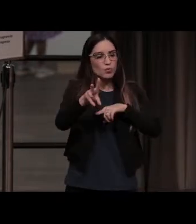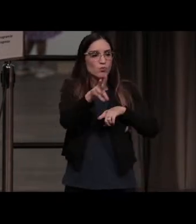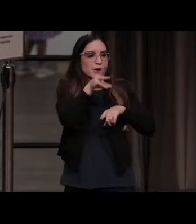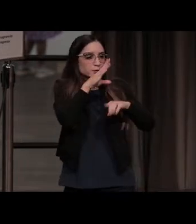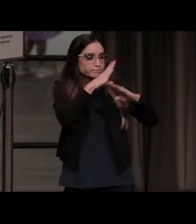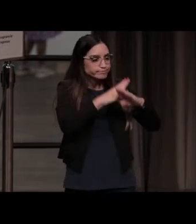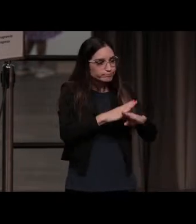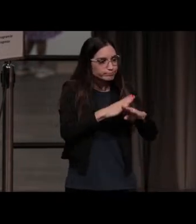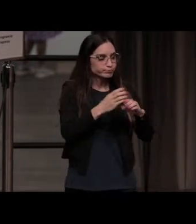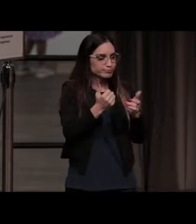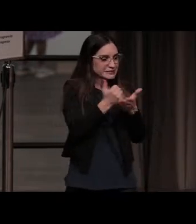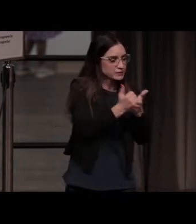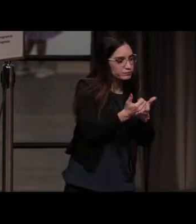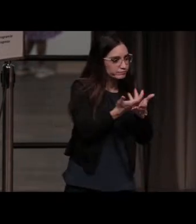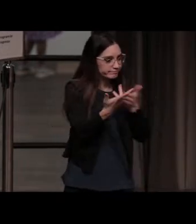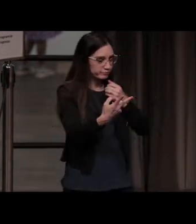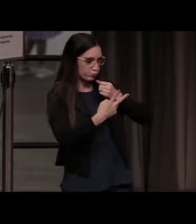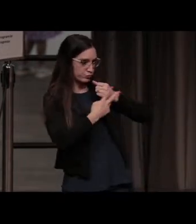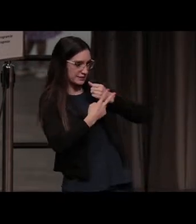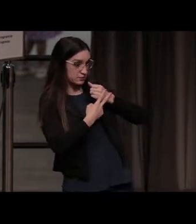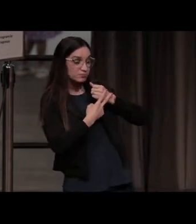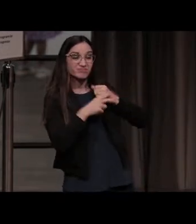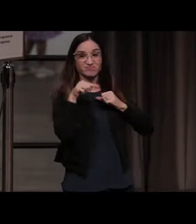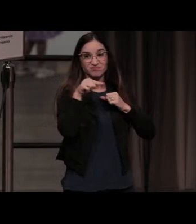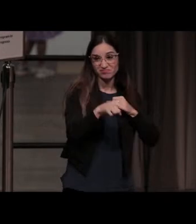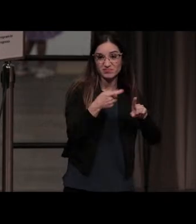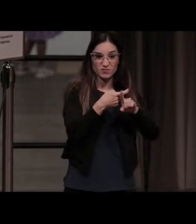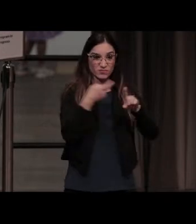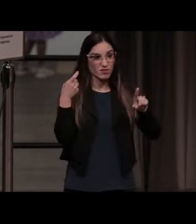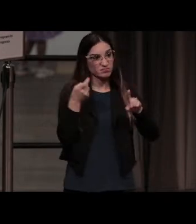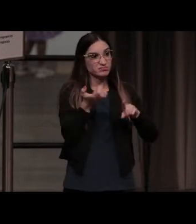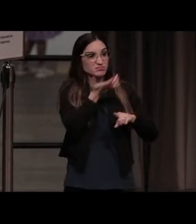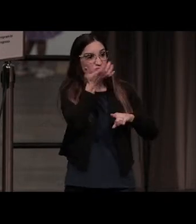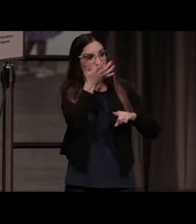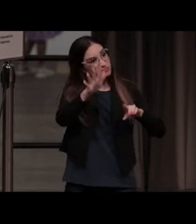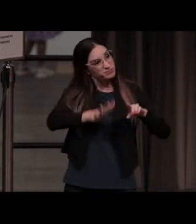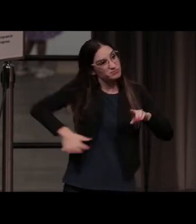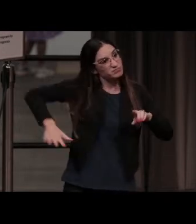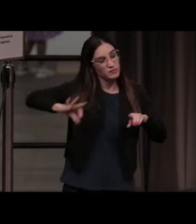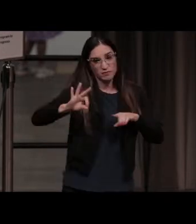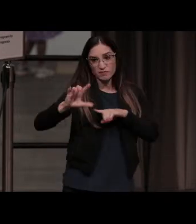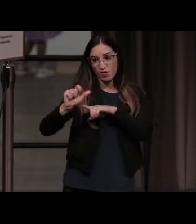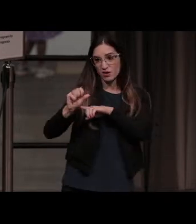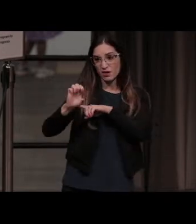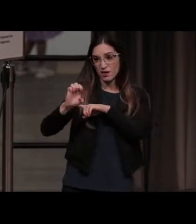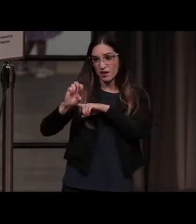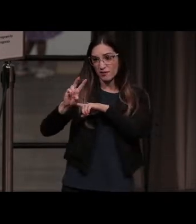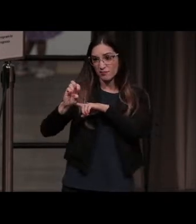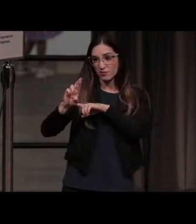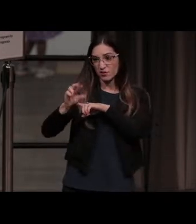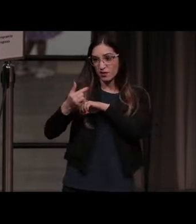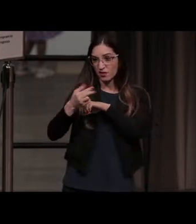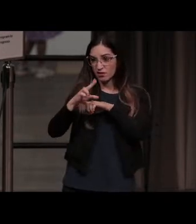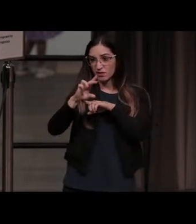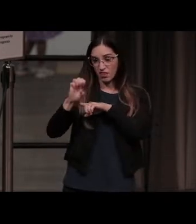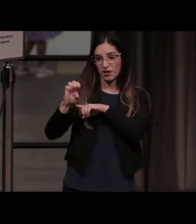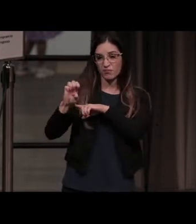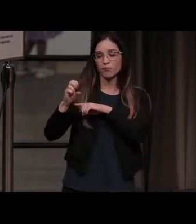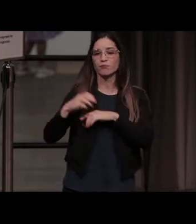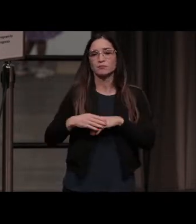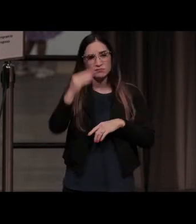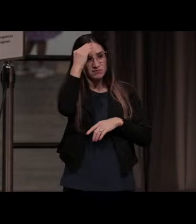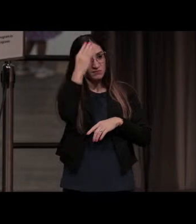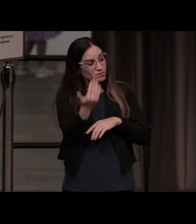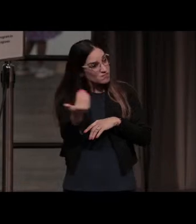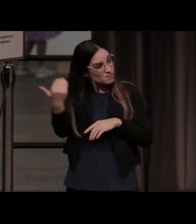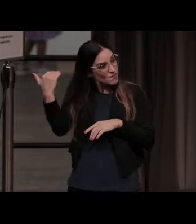Area 3A, the part of the Greater Everglades known as the historic River of Grass. The Greater Everglades was a refuge